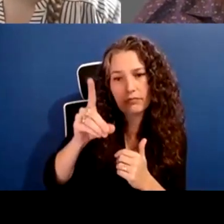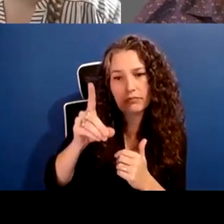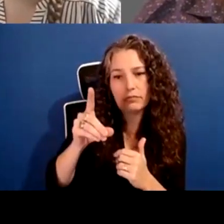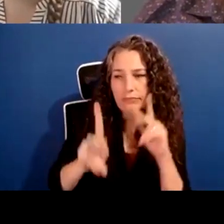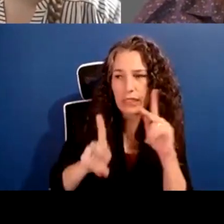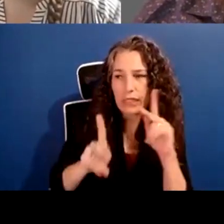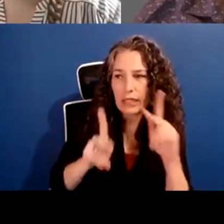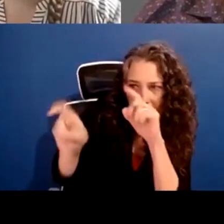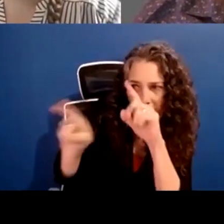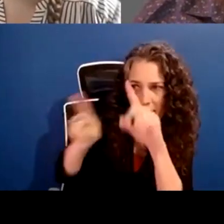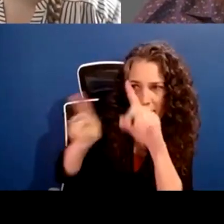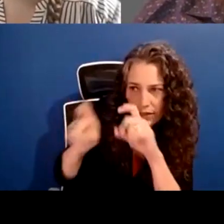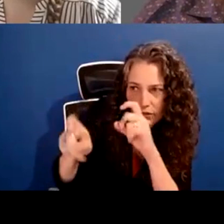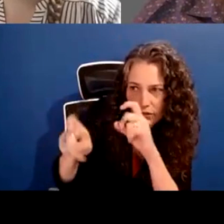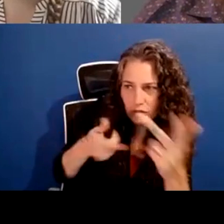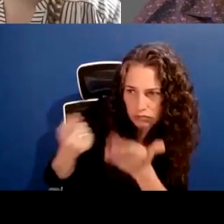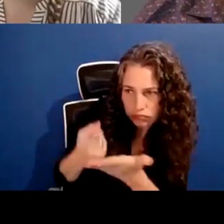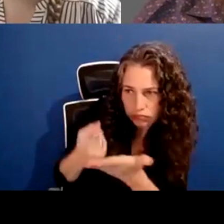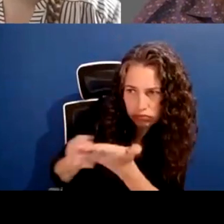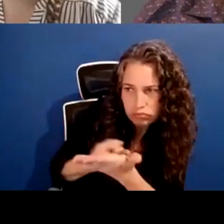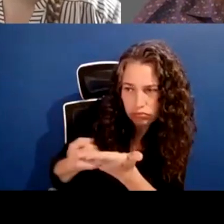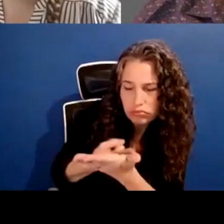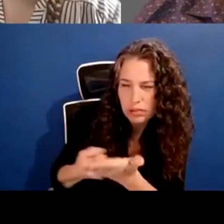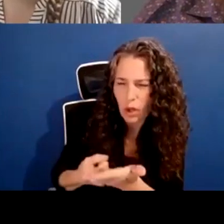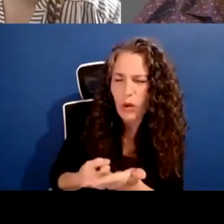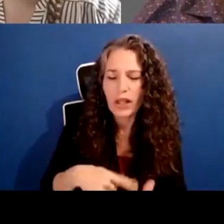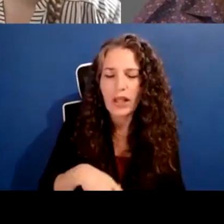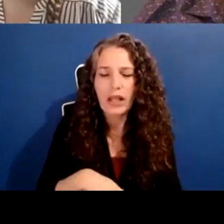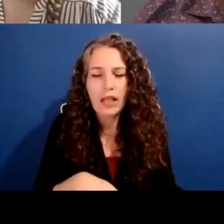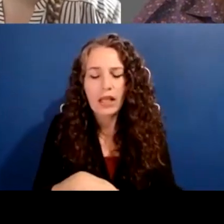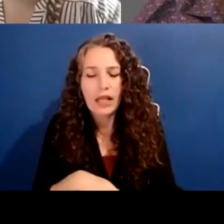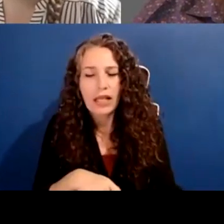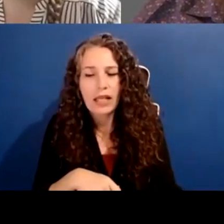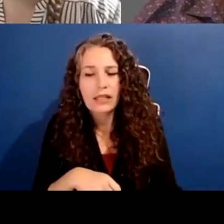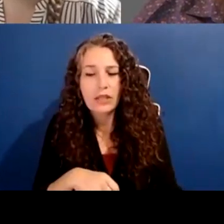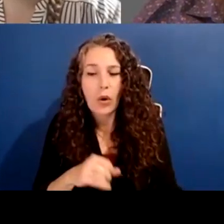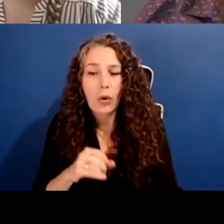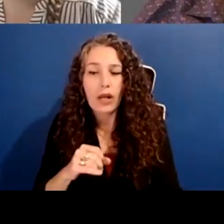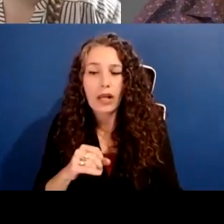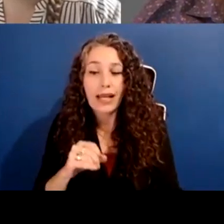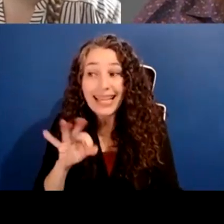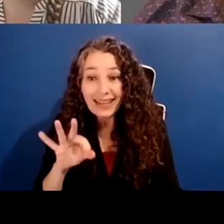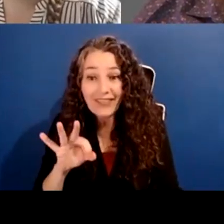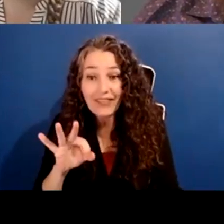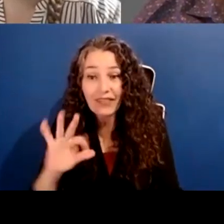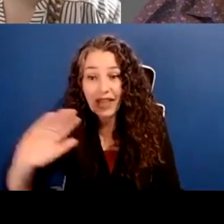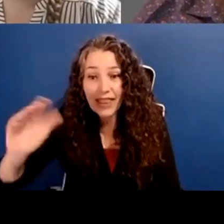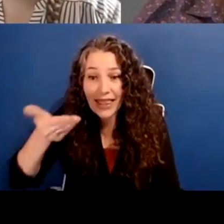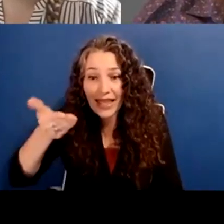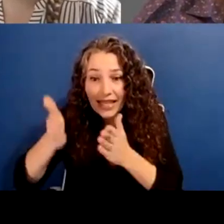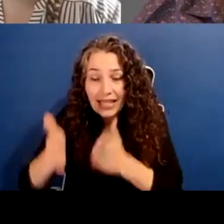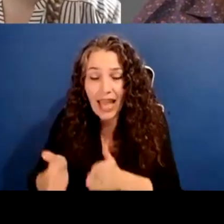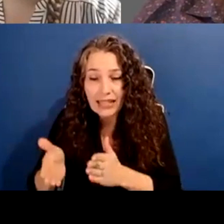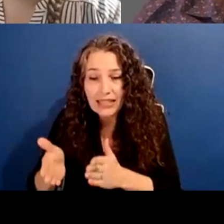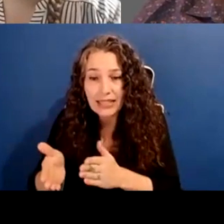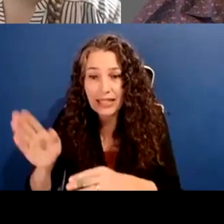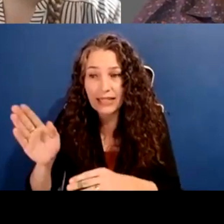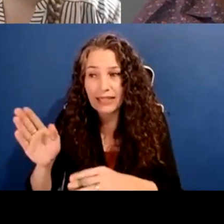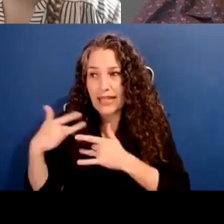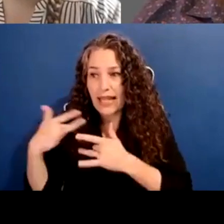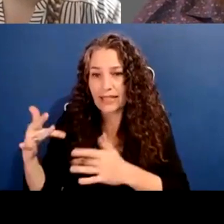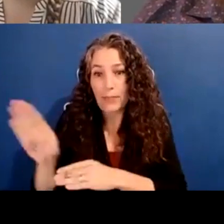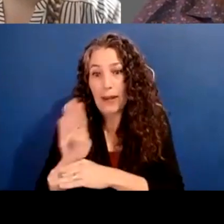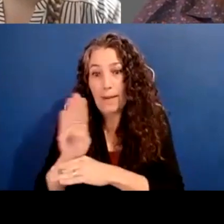I did this at the beginning, but then towards the end, especially if it was like a busier guest didn't always have time for this.